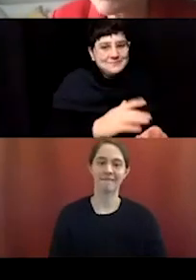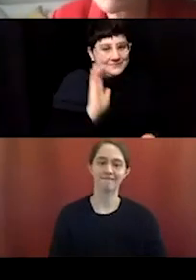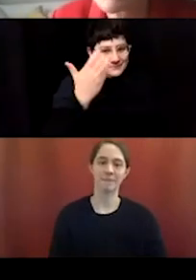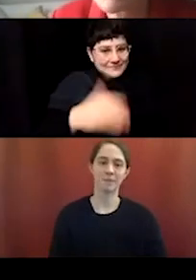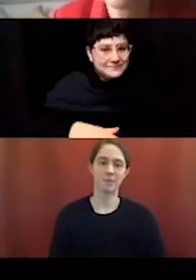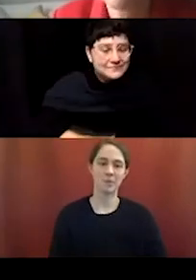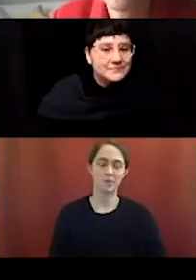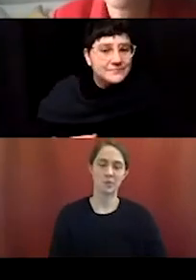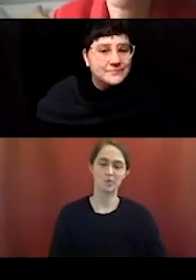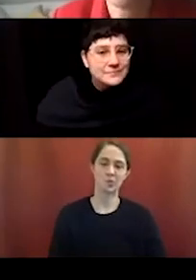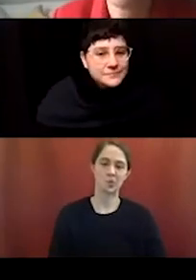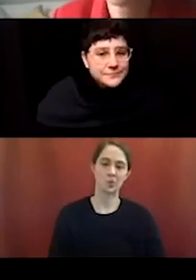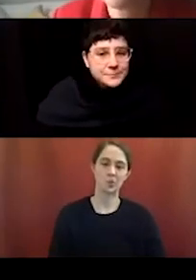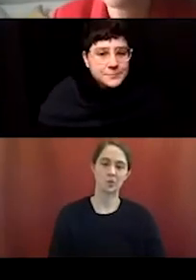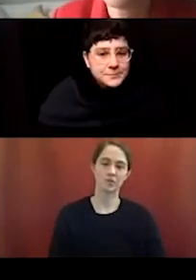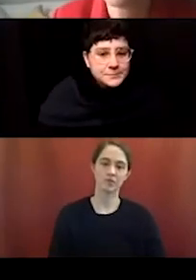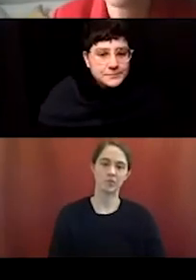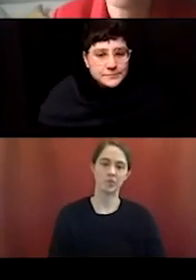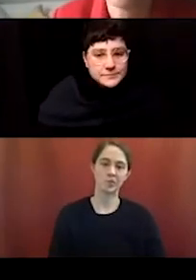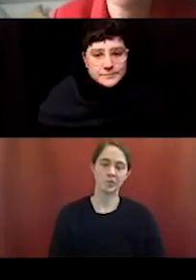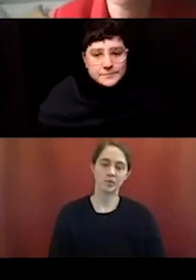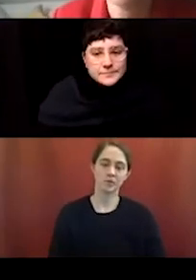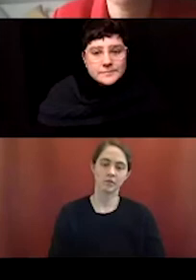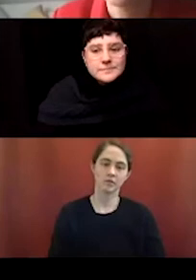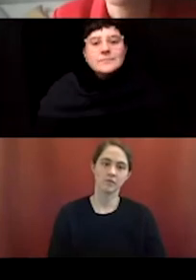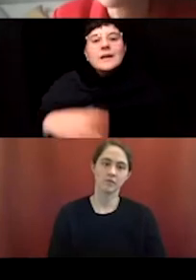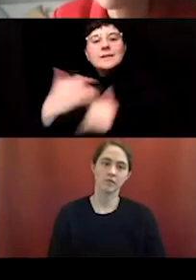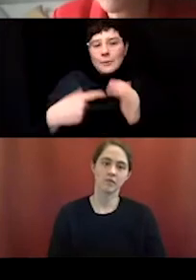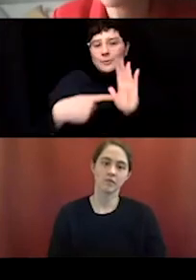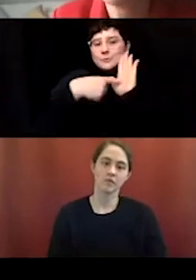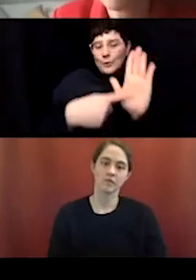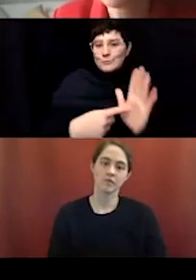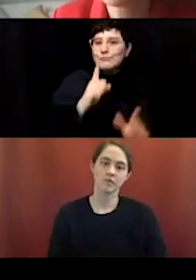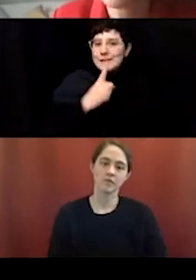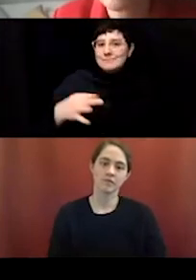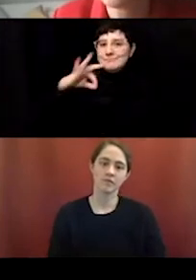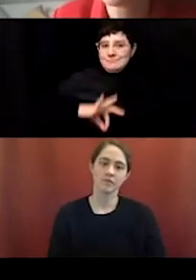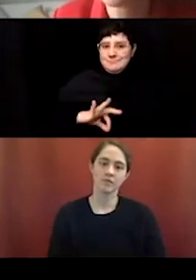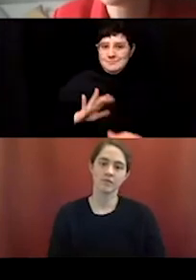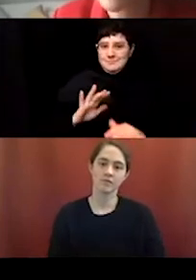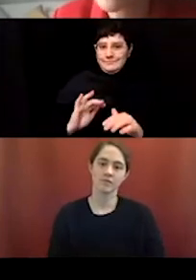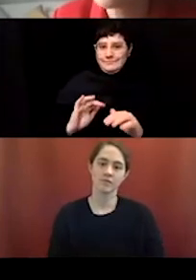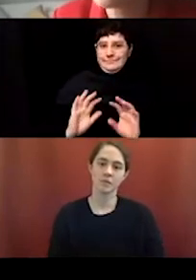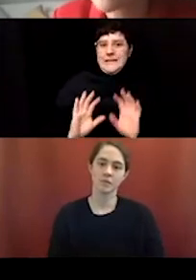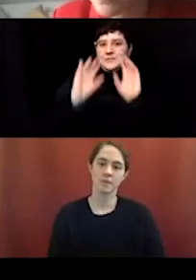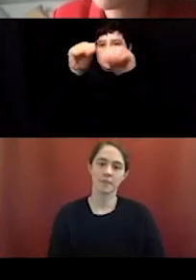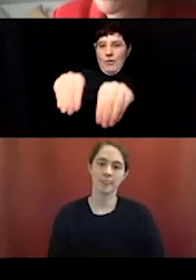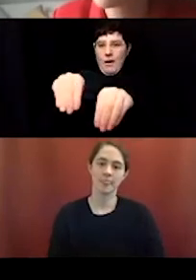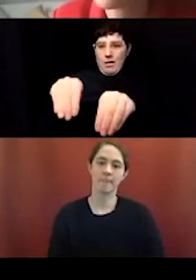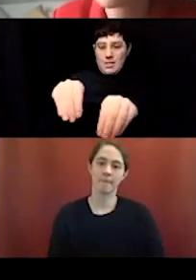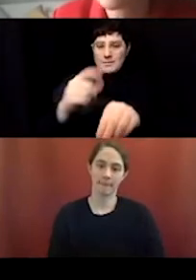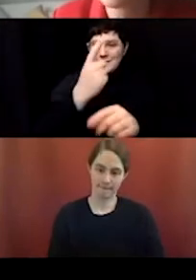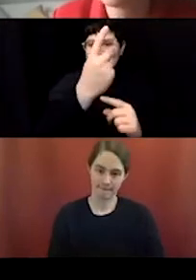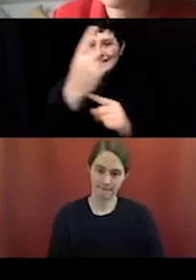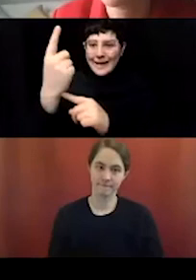your attention to the fact that we were so fortunate to be able to install both the candlesticks and the cup last